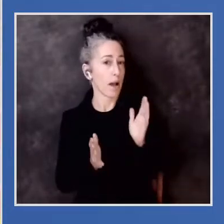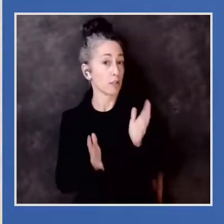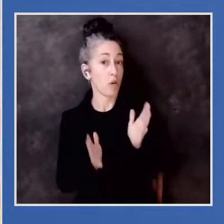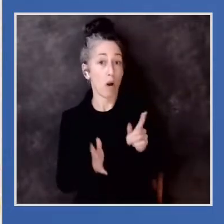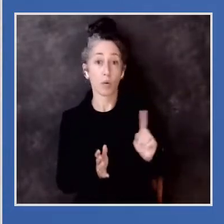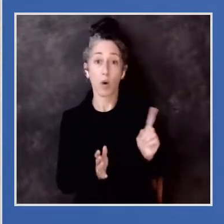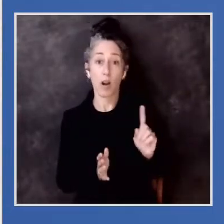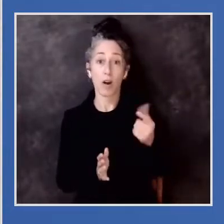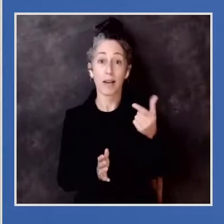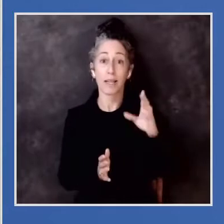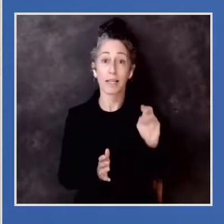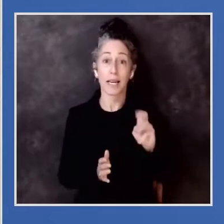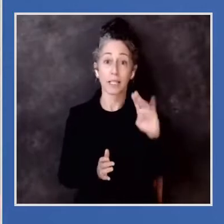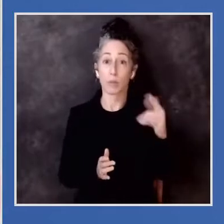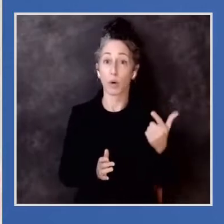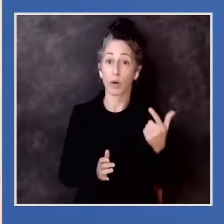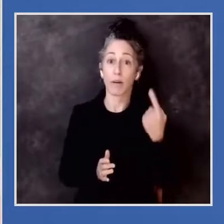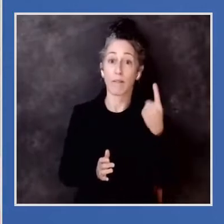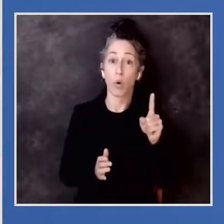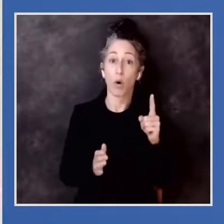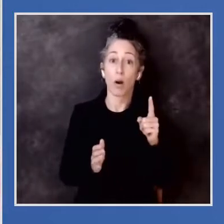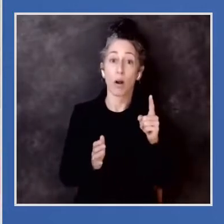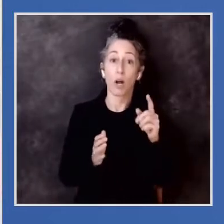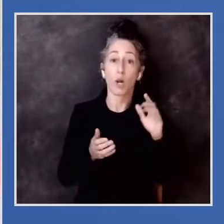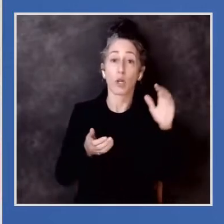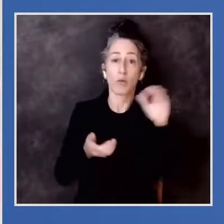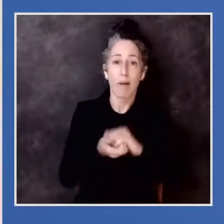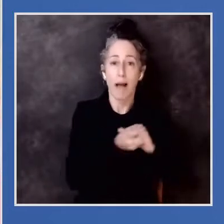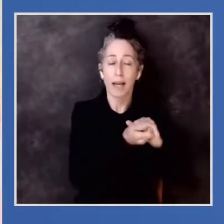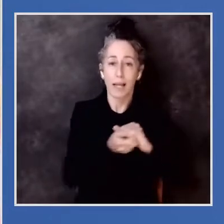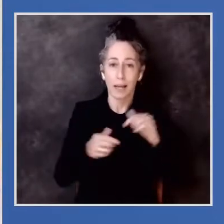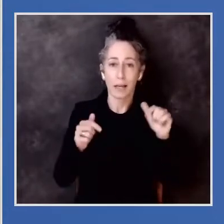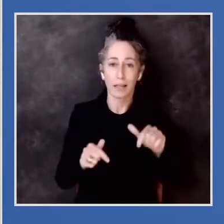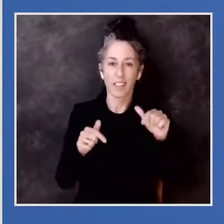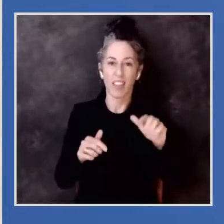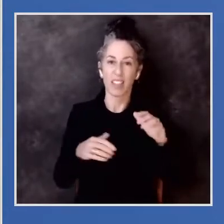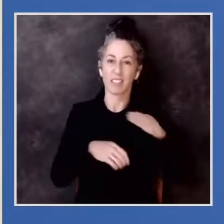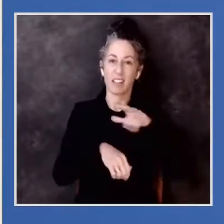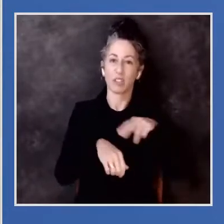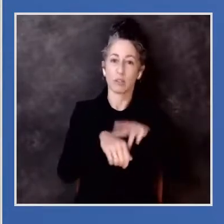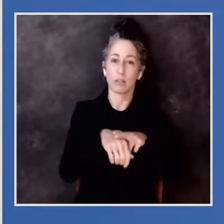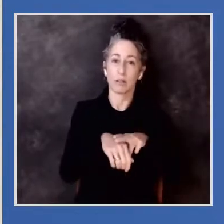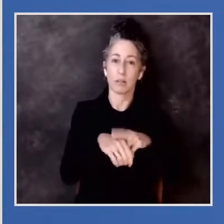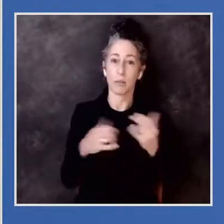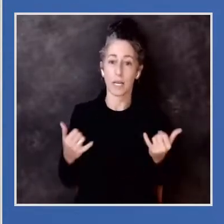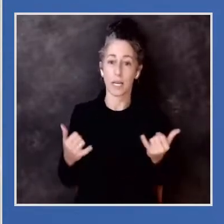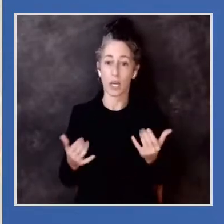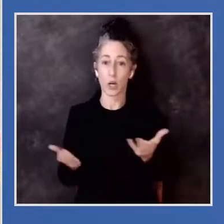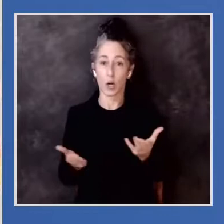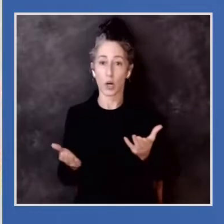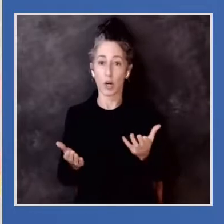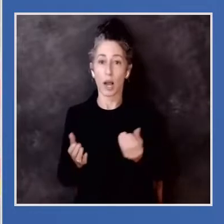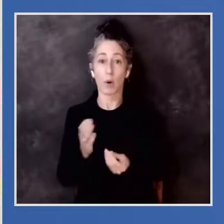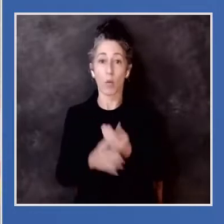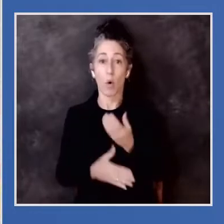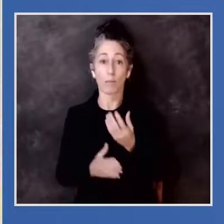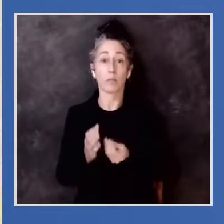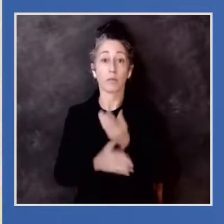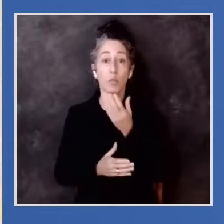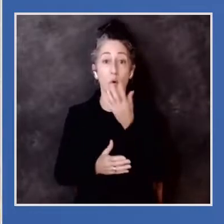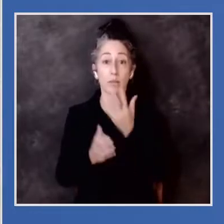nation. And today, I'm here at Warm Springs because I want to talk about how we're going to heal our